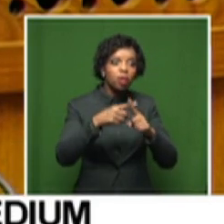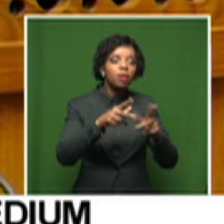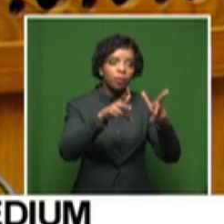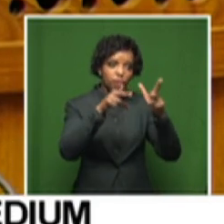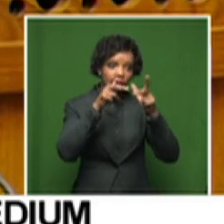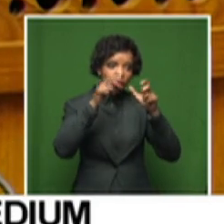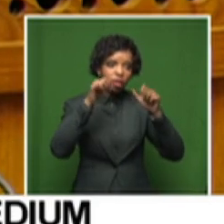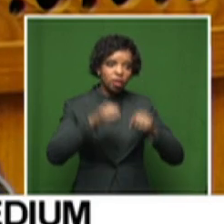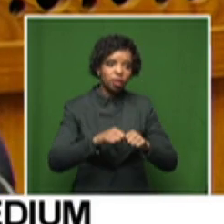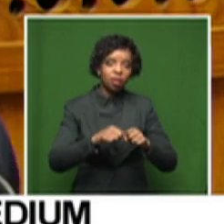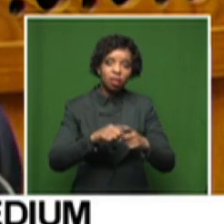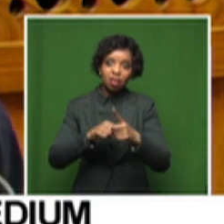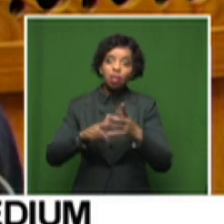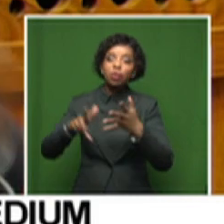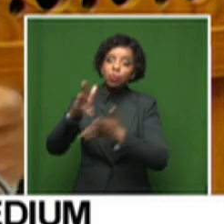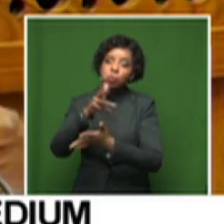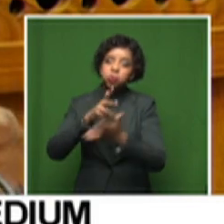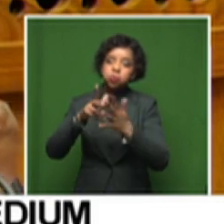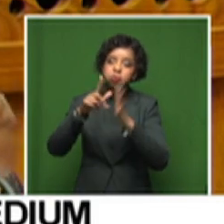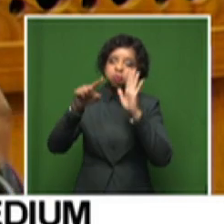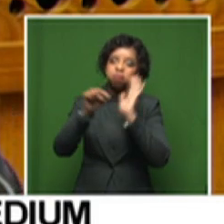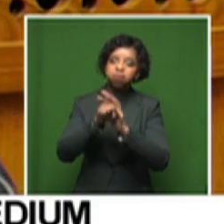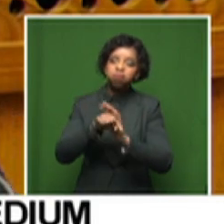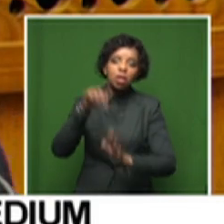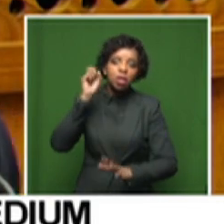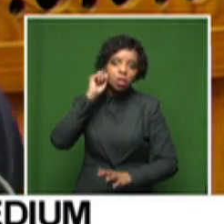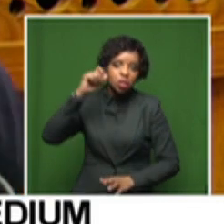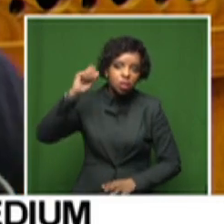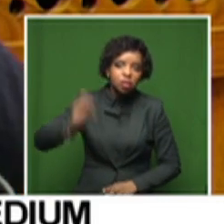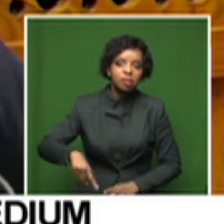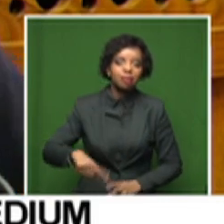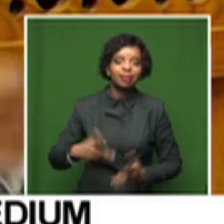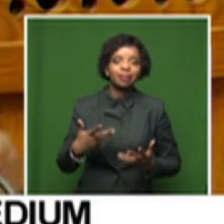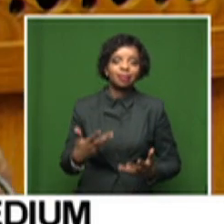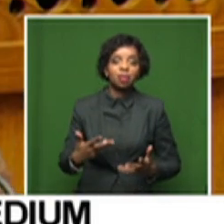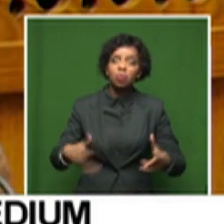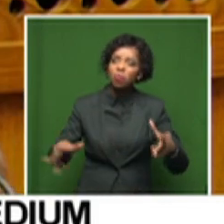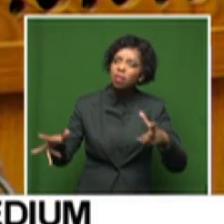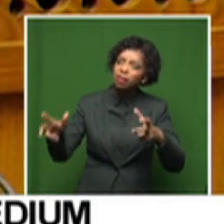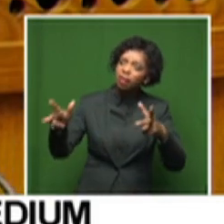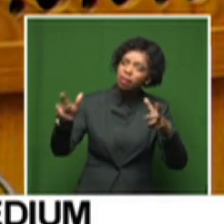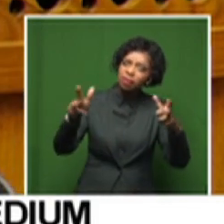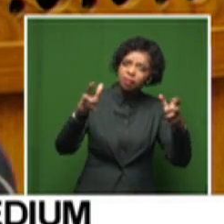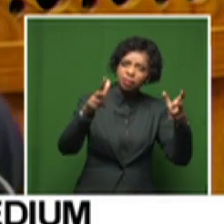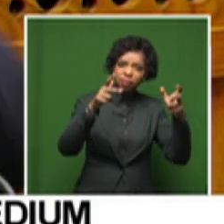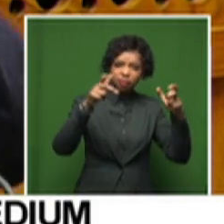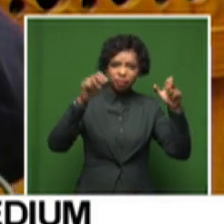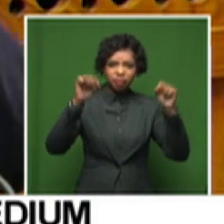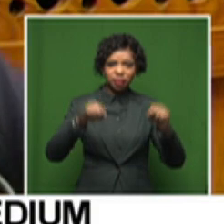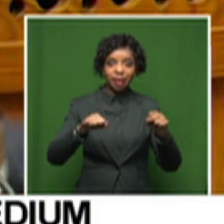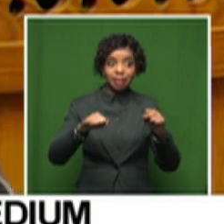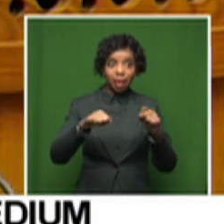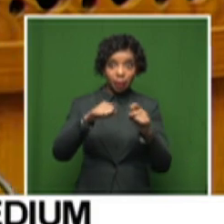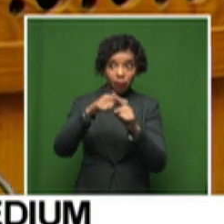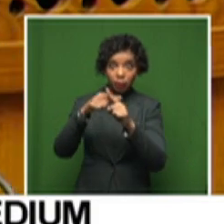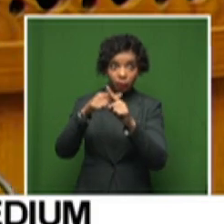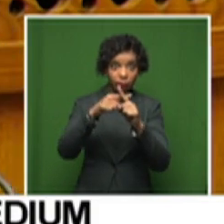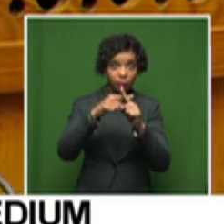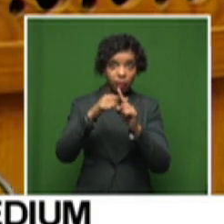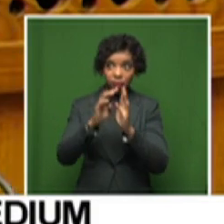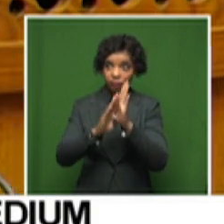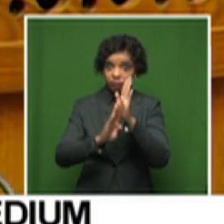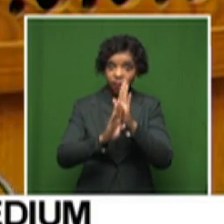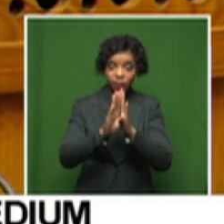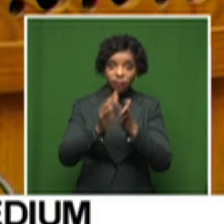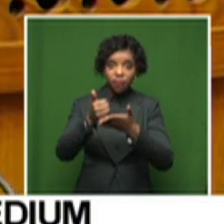ones. We listen to all. We hear the productive ones. We don't hear the